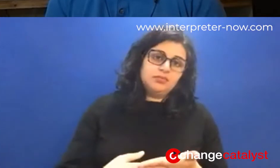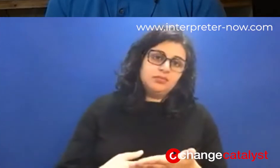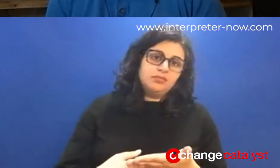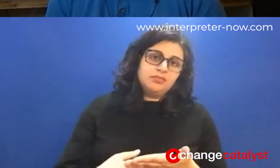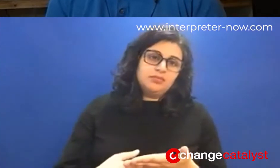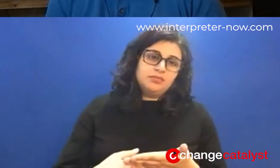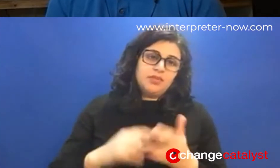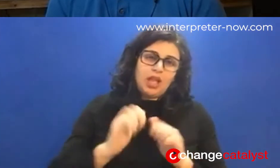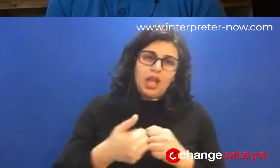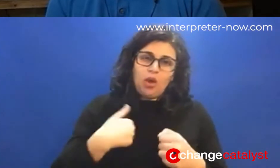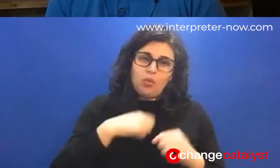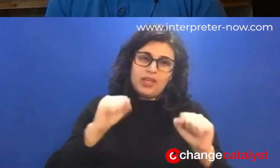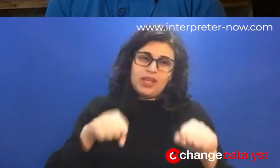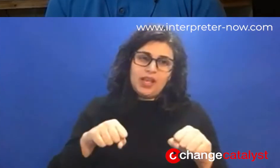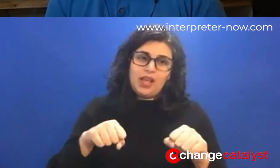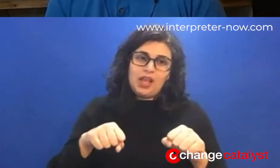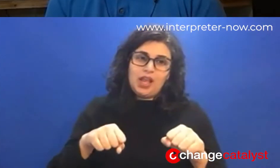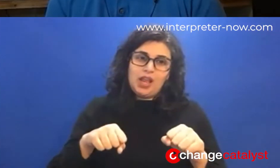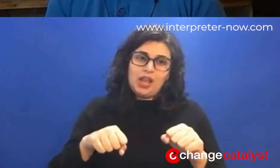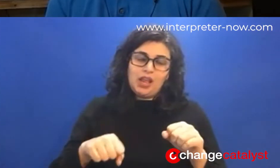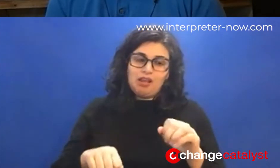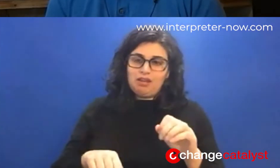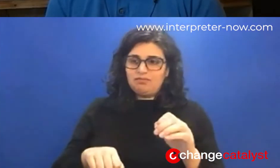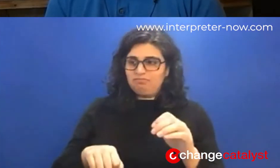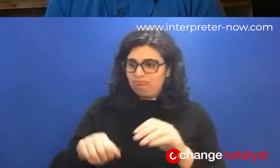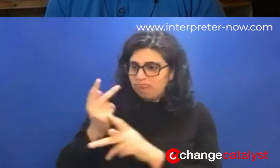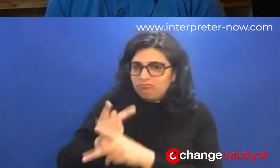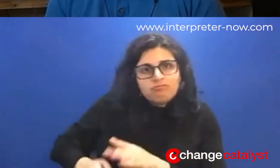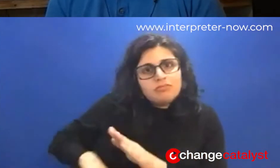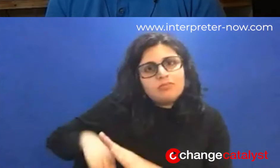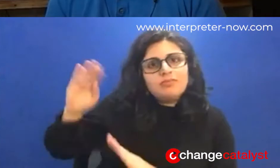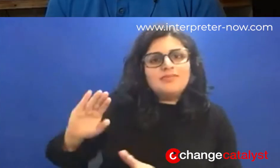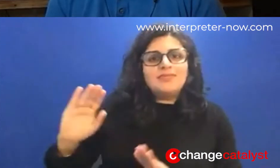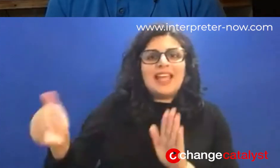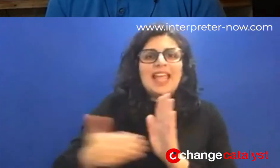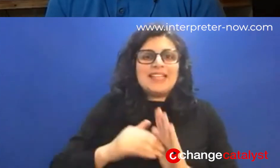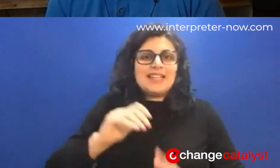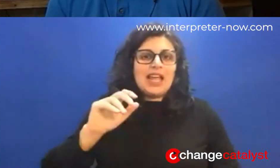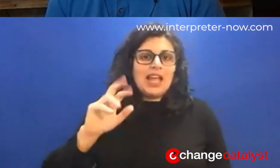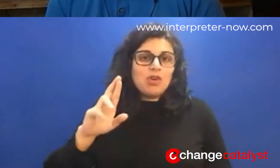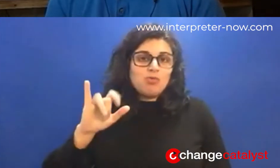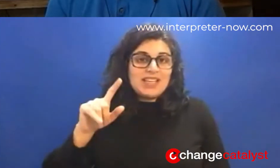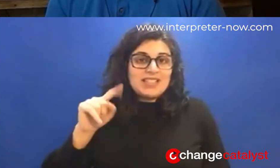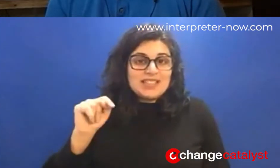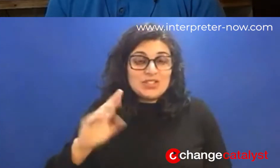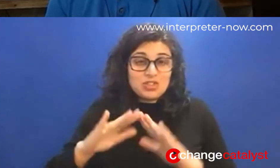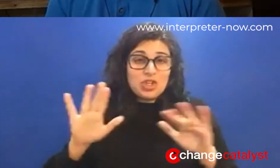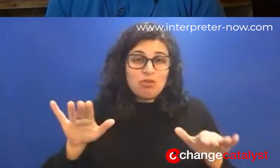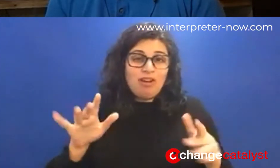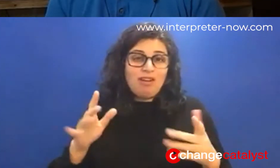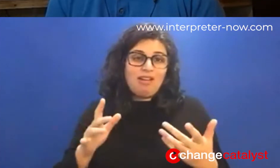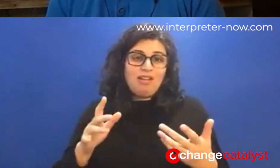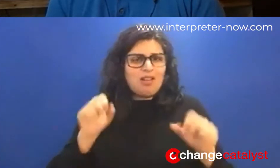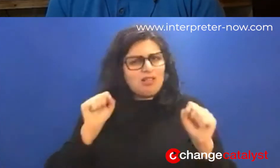how we can raise anti-racist children. And I think that there's a potential for, everybody